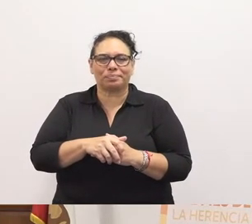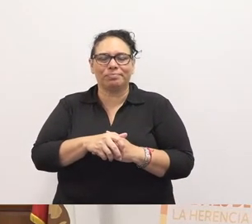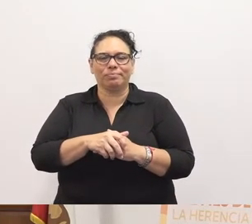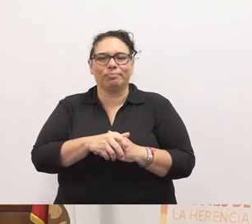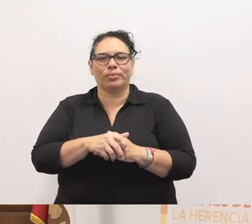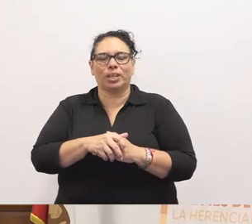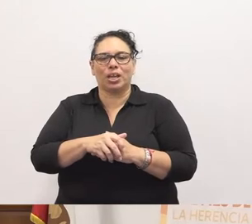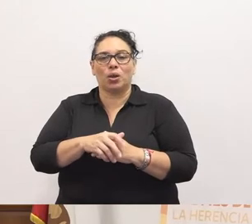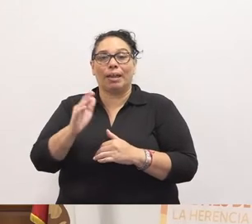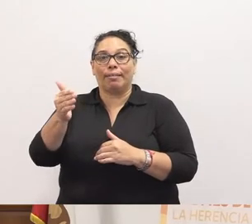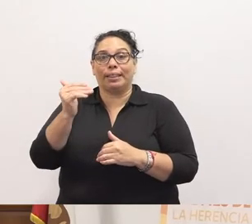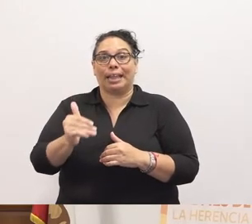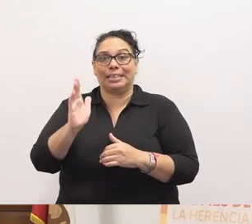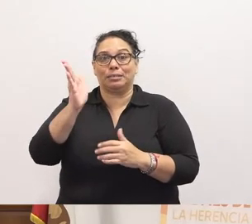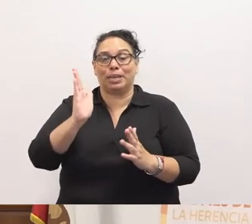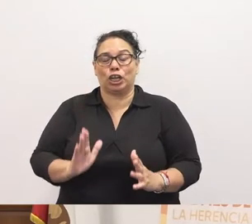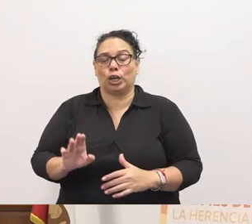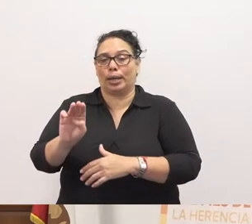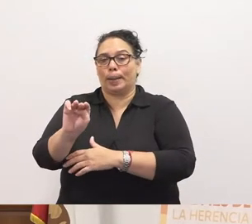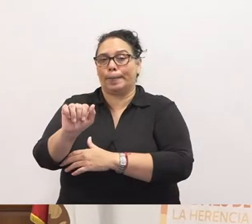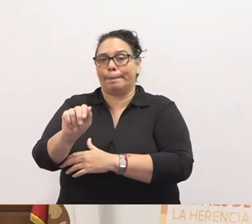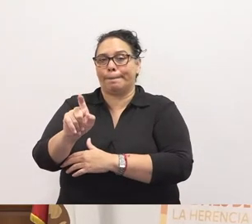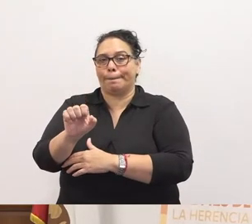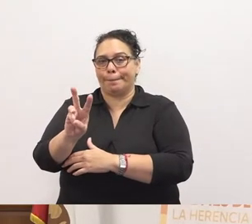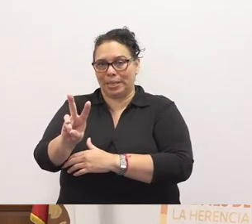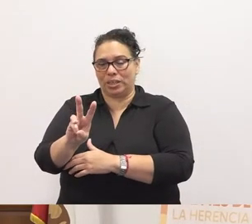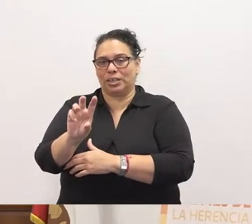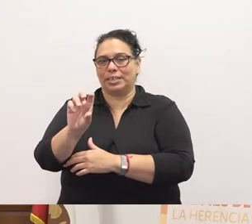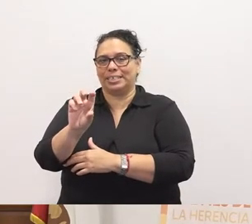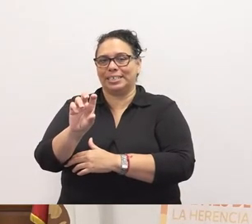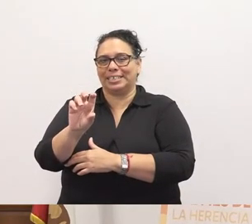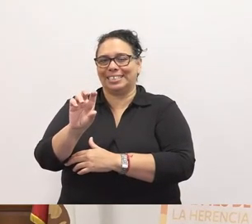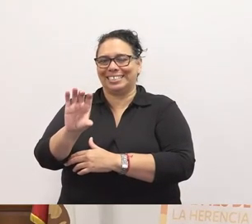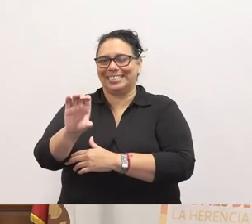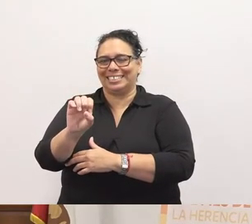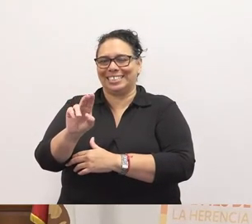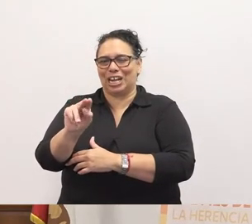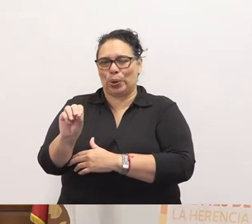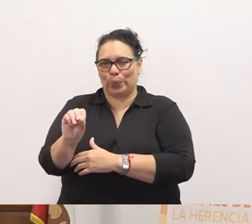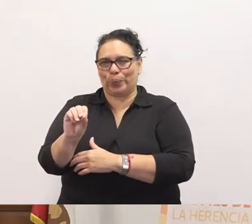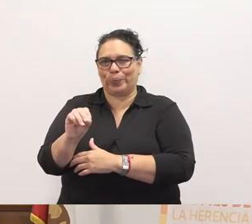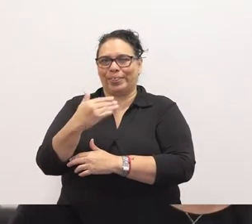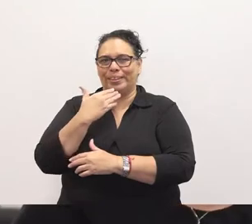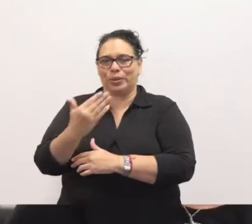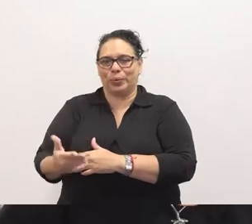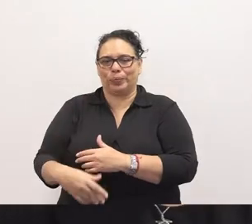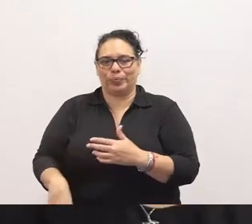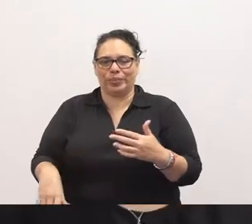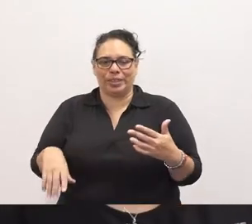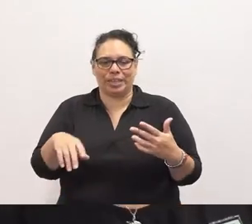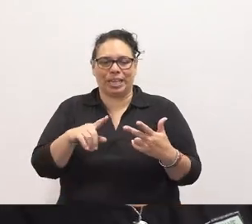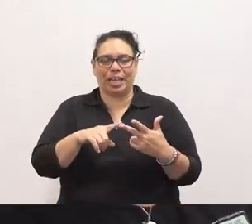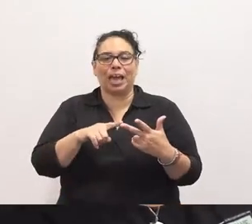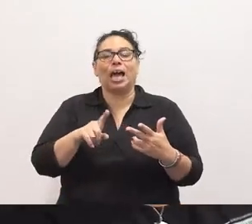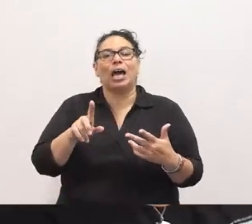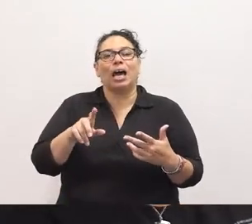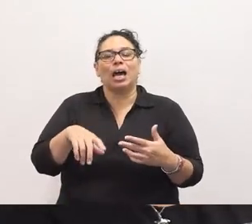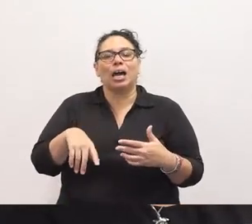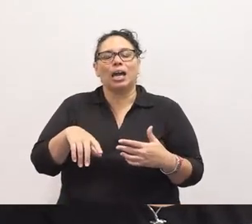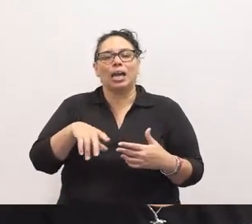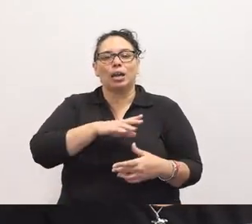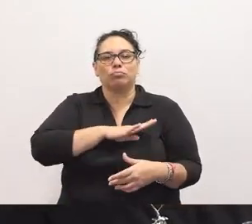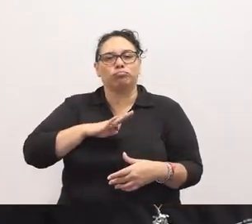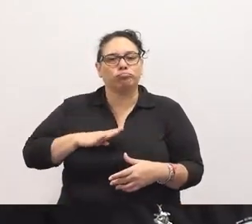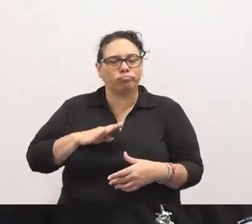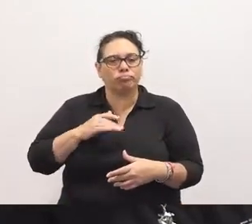Okay, my next speaker is Matthew Sino. Sino. Thank you. Dear board members, Superintendent